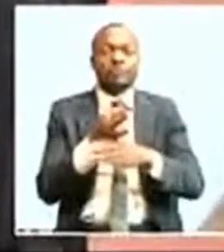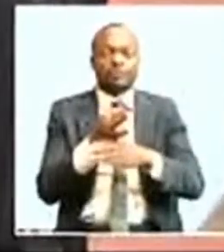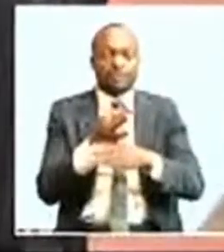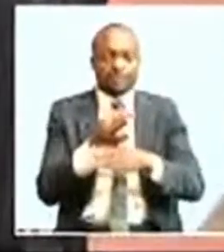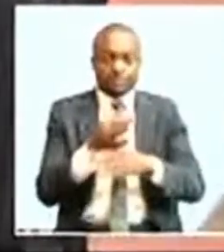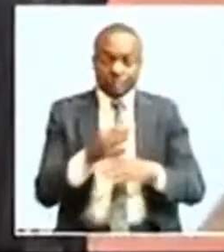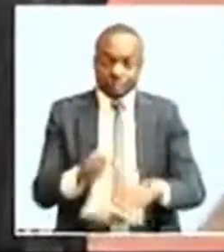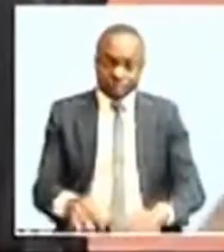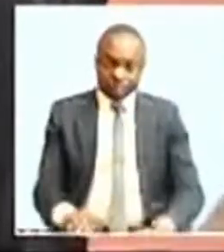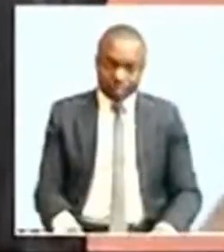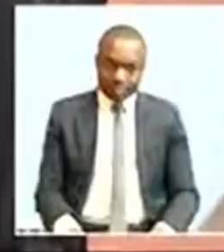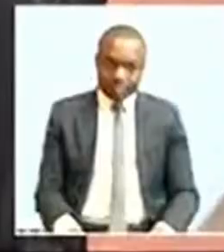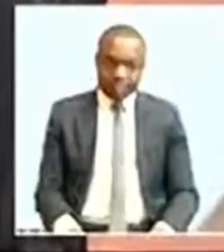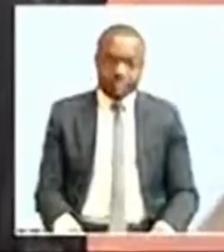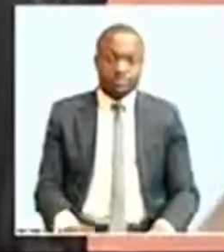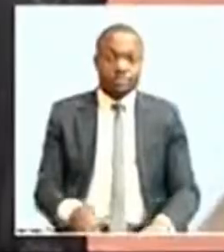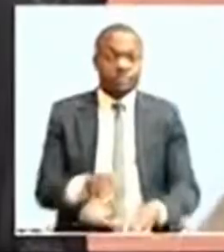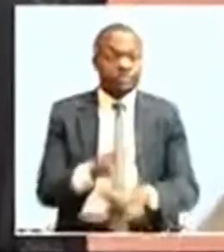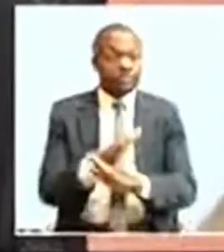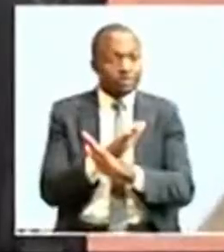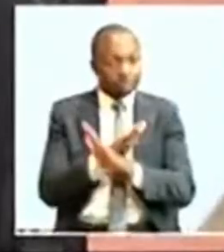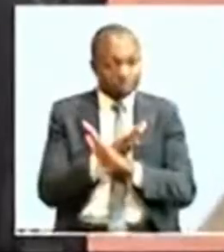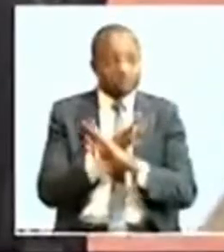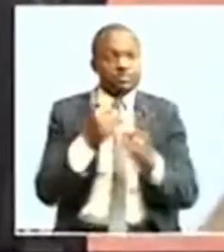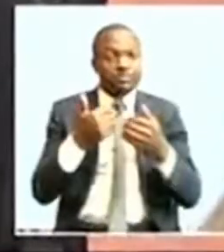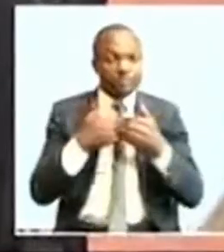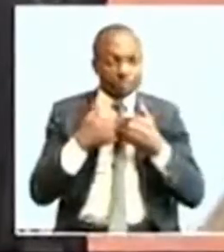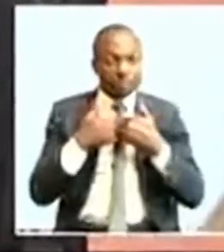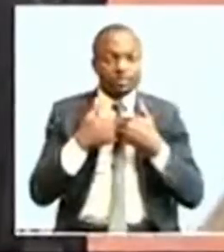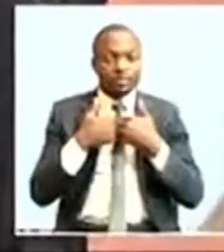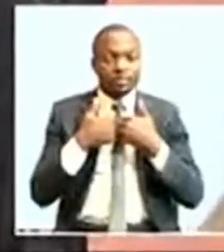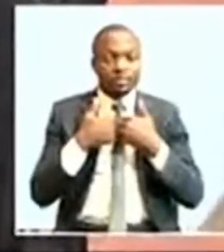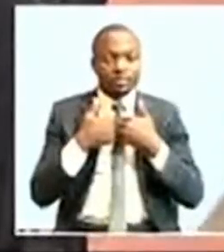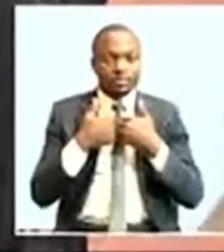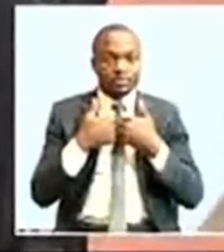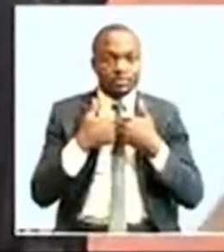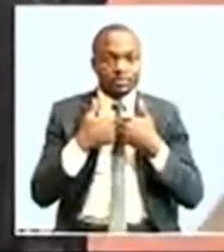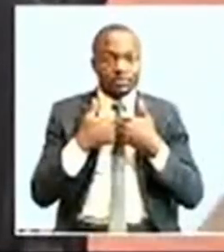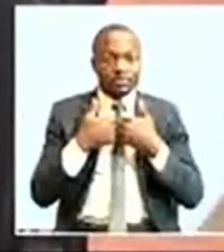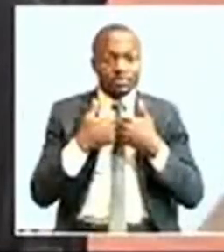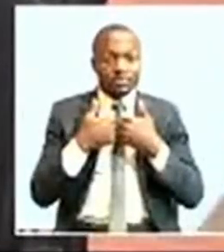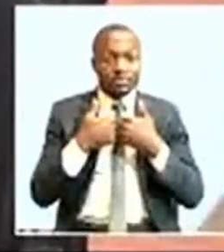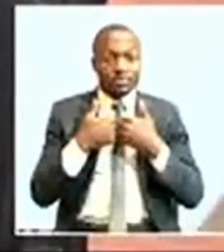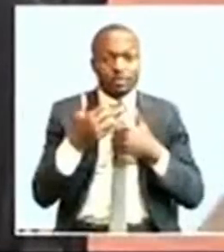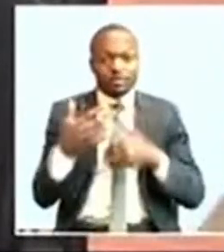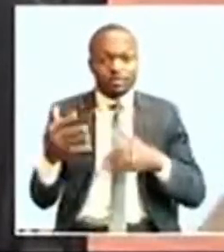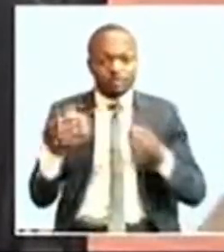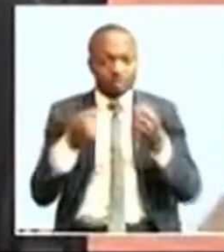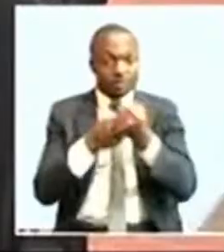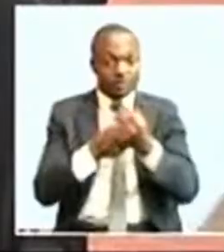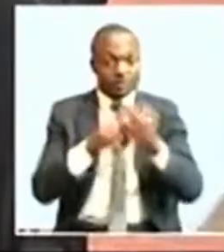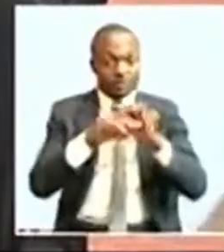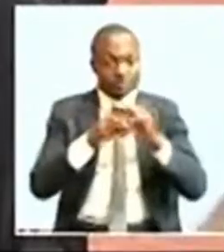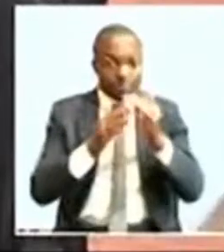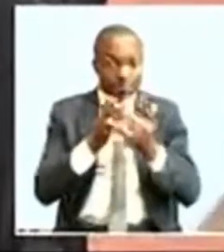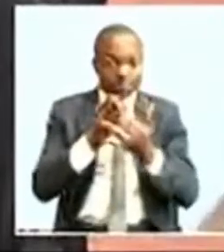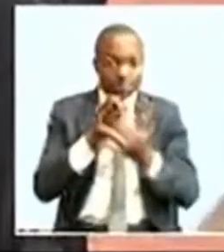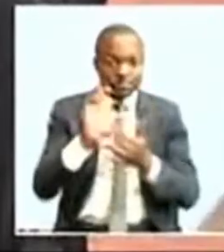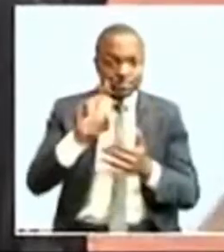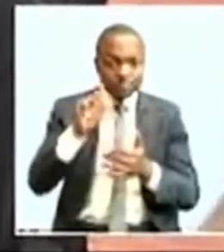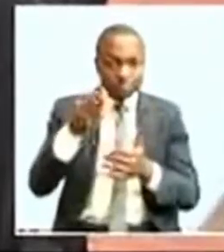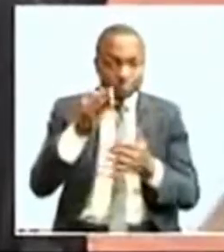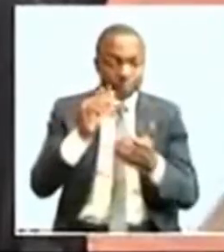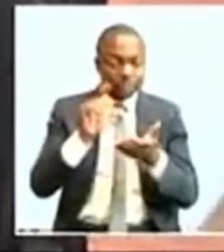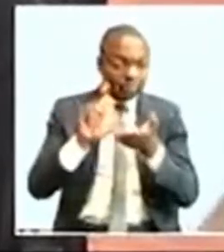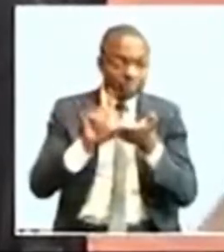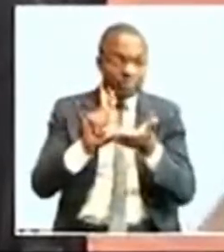have leagues that are being sponsored under CDF through the loans that are being given to